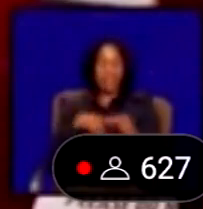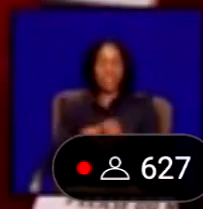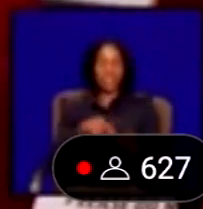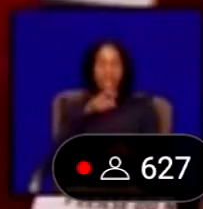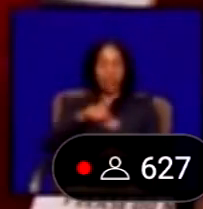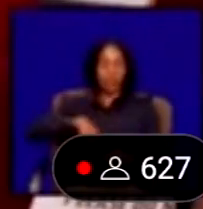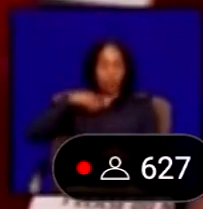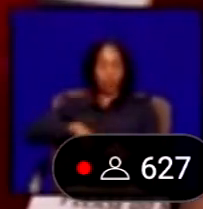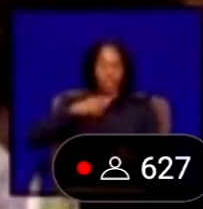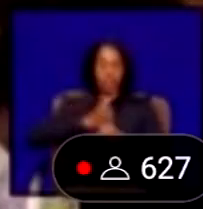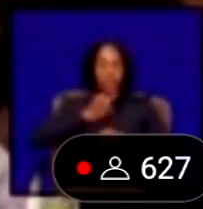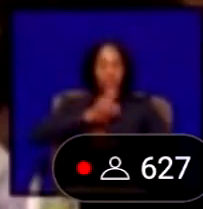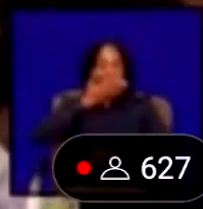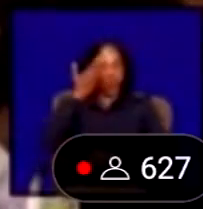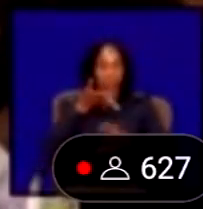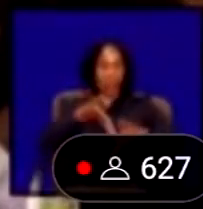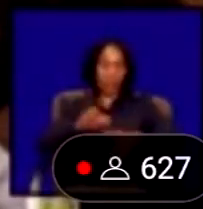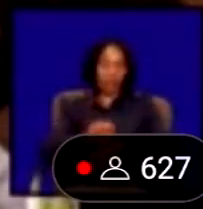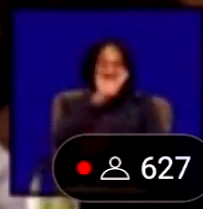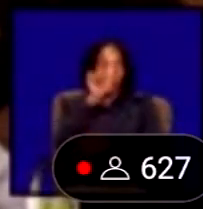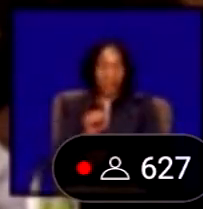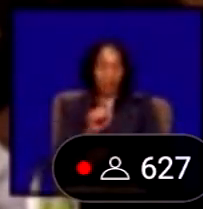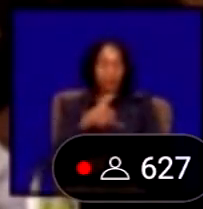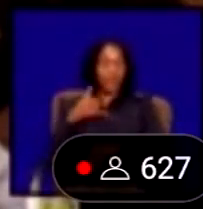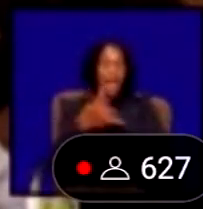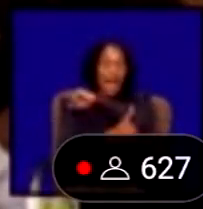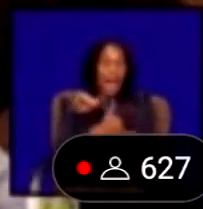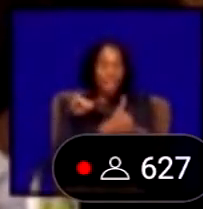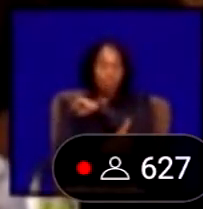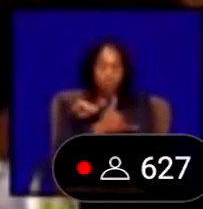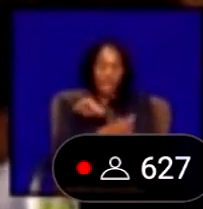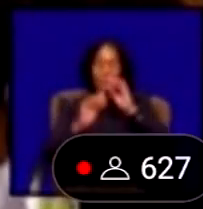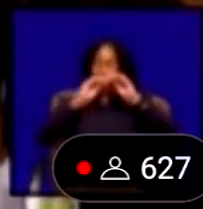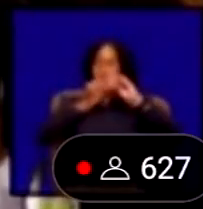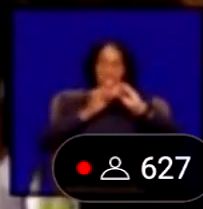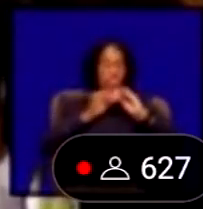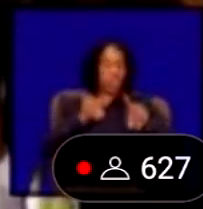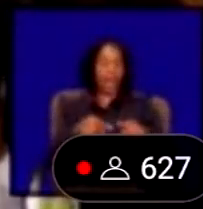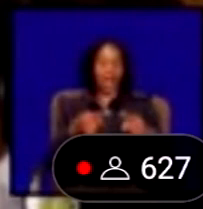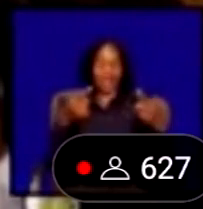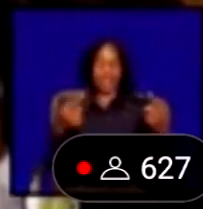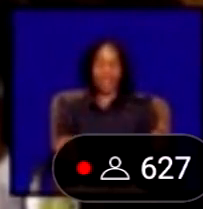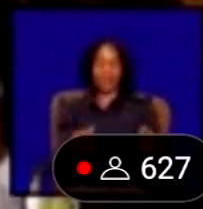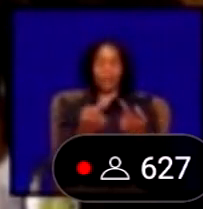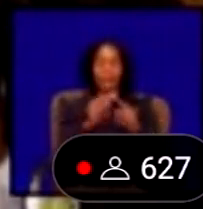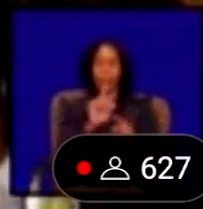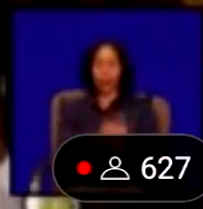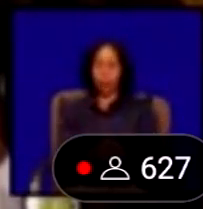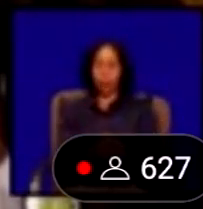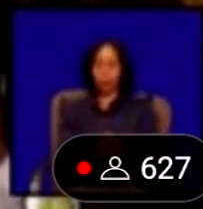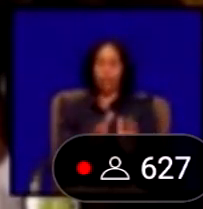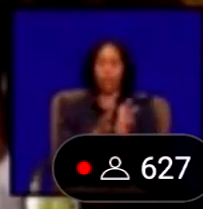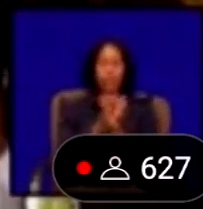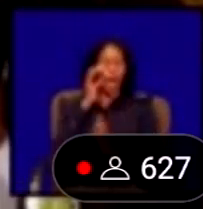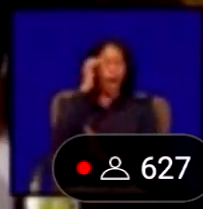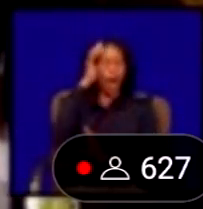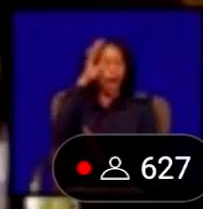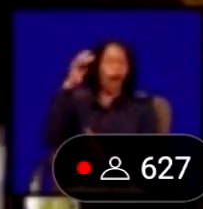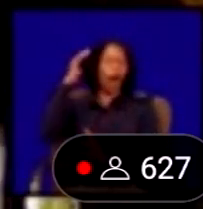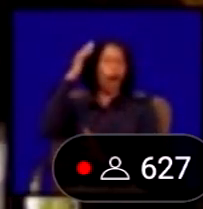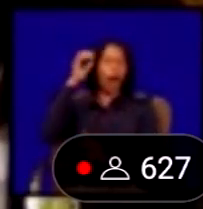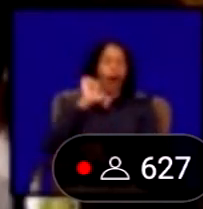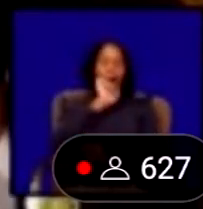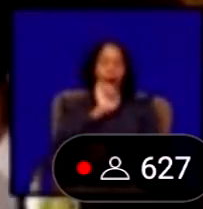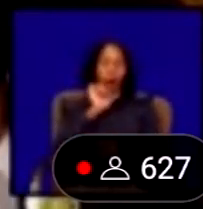in South Africa. The country will not be able to be fixed by your grand hallucination about the capacity